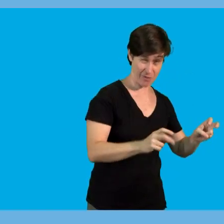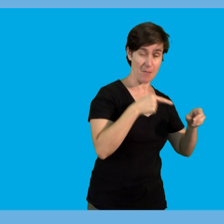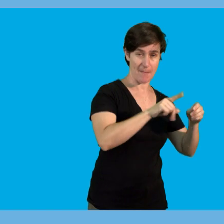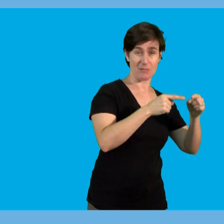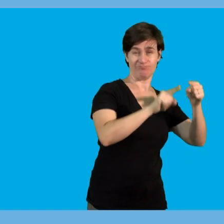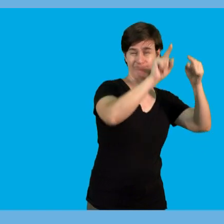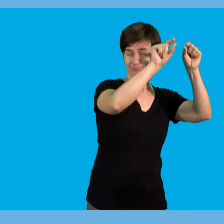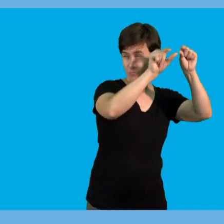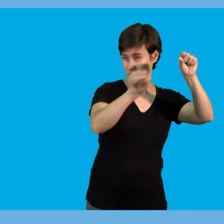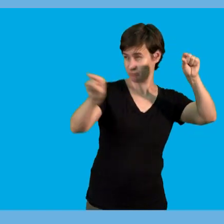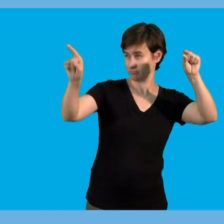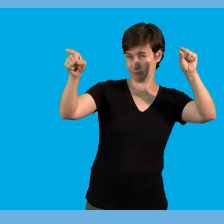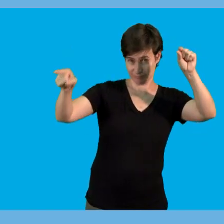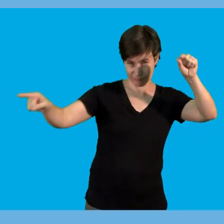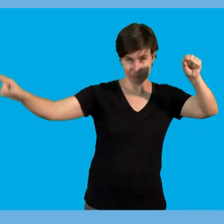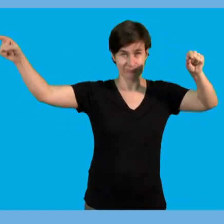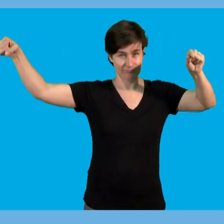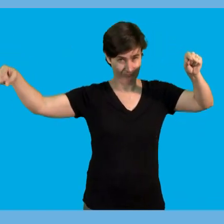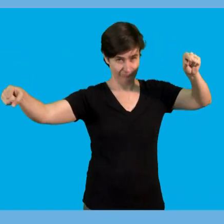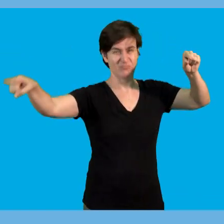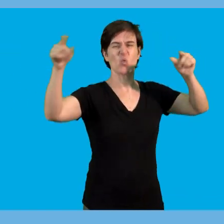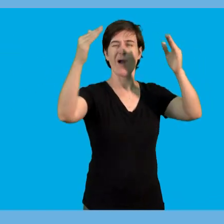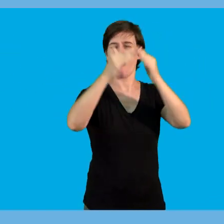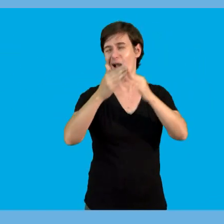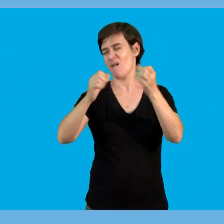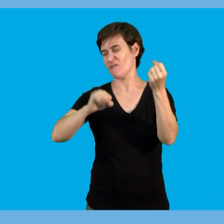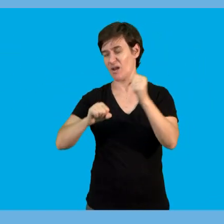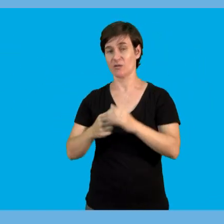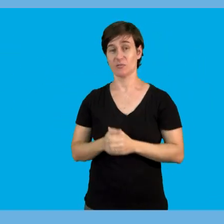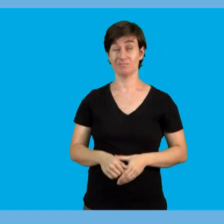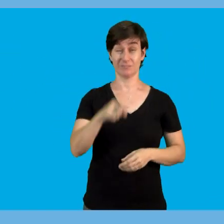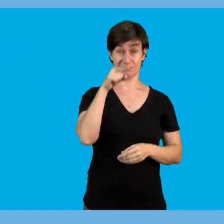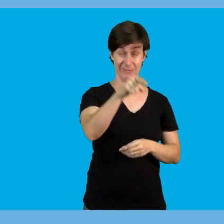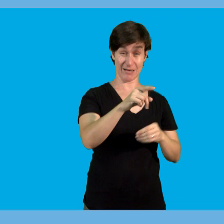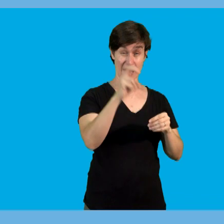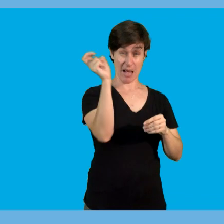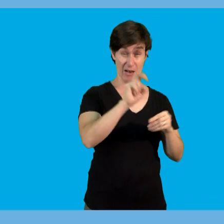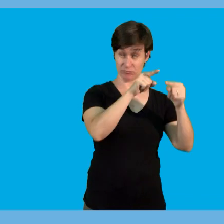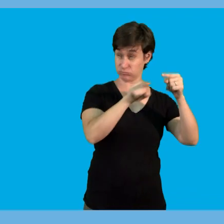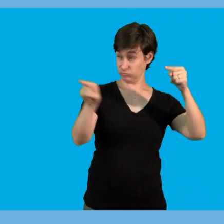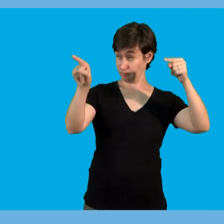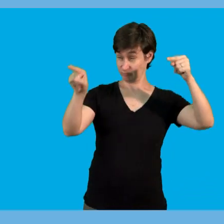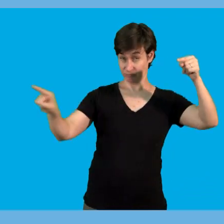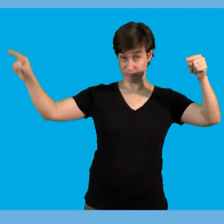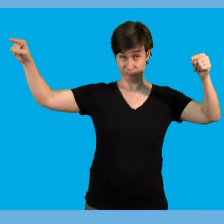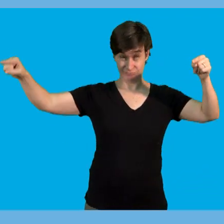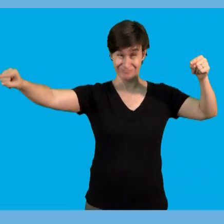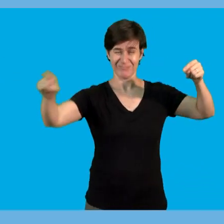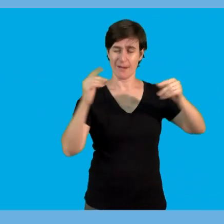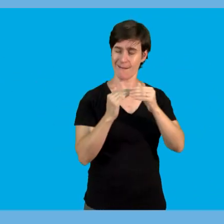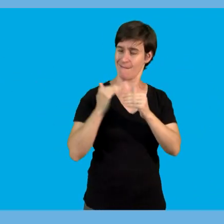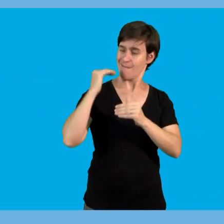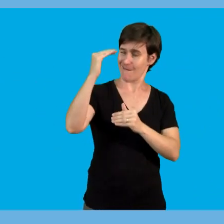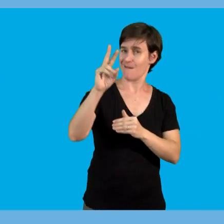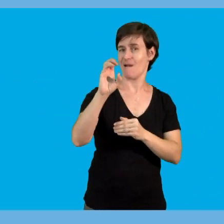factories and also into the houses. Now, that electricity is transported at a very high voltage. So